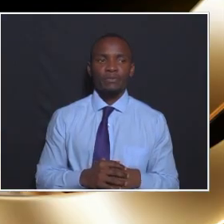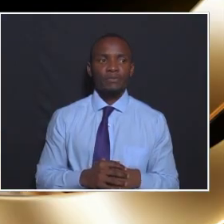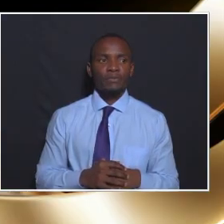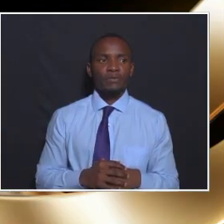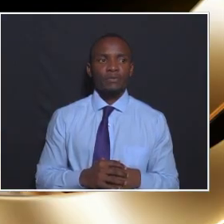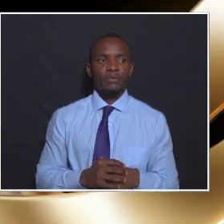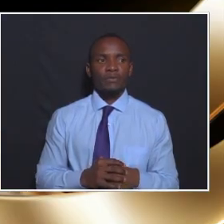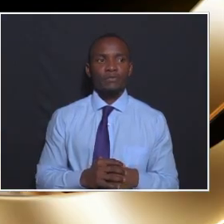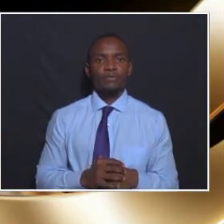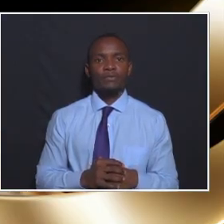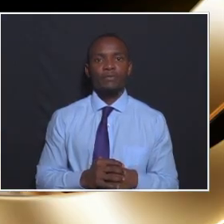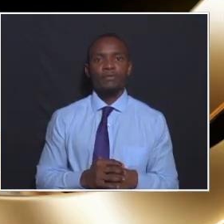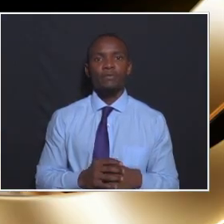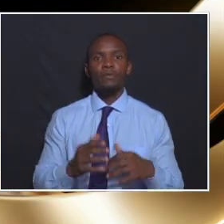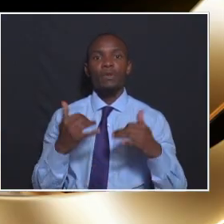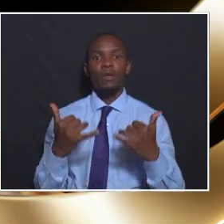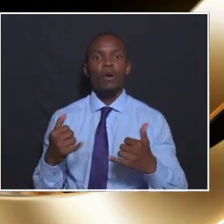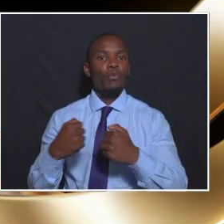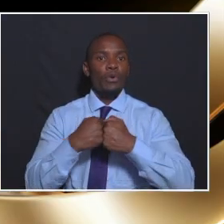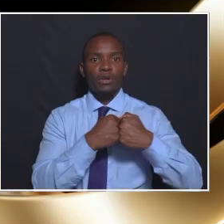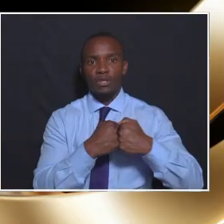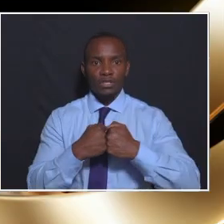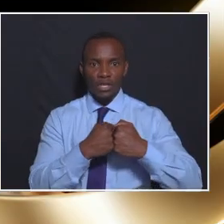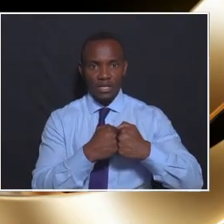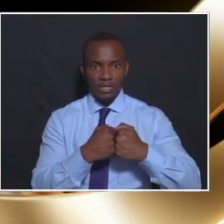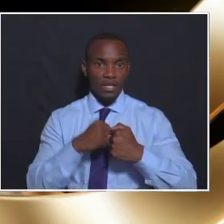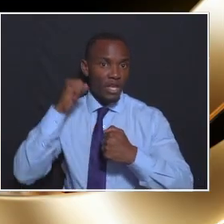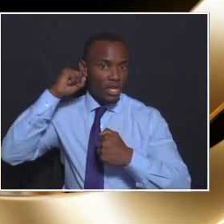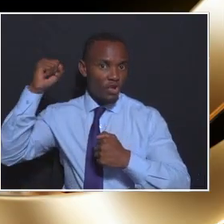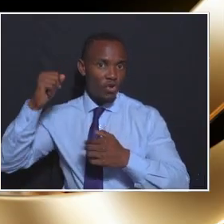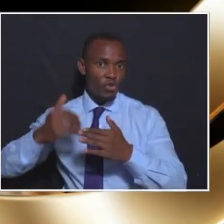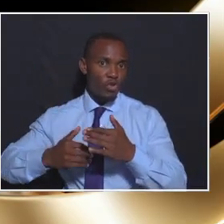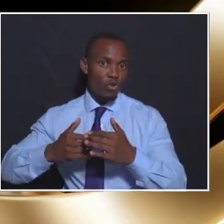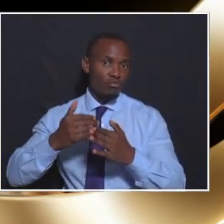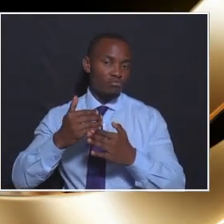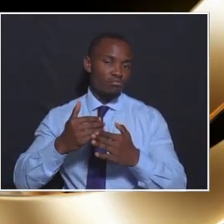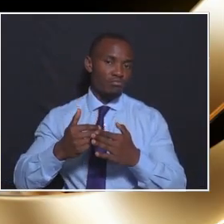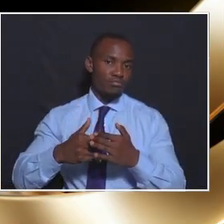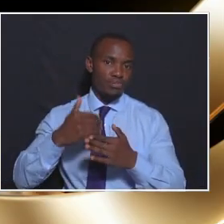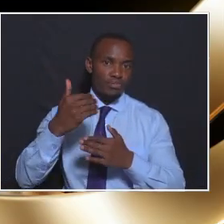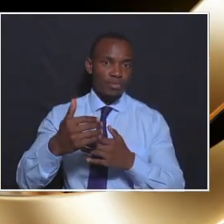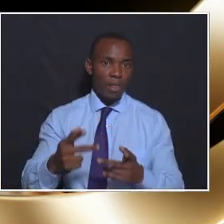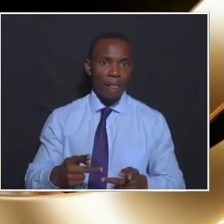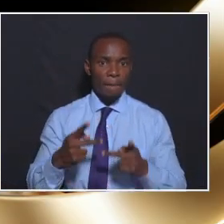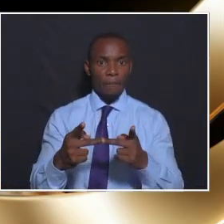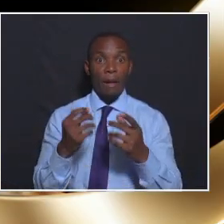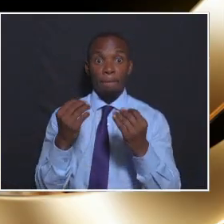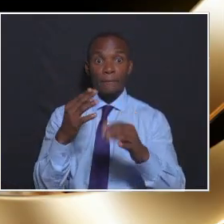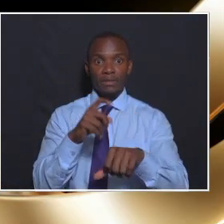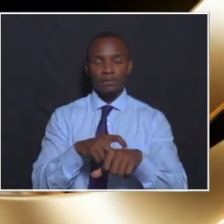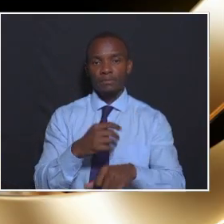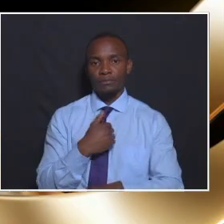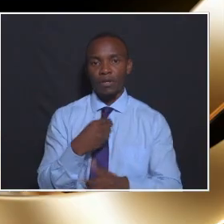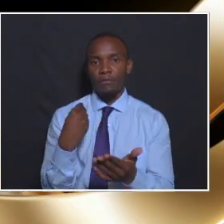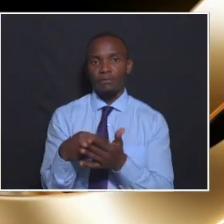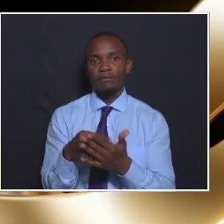So challenges in audio post-production. We many times don't have money. We also we have a